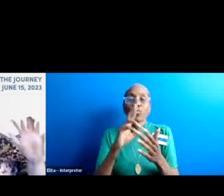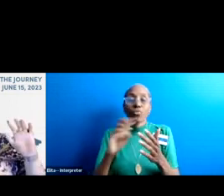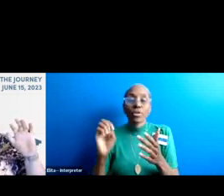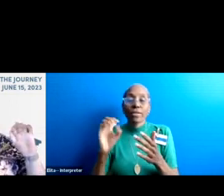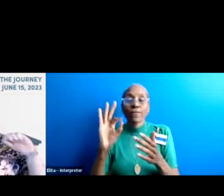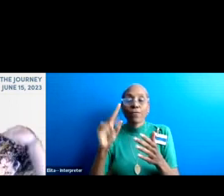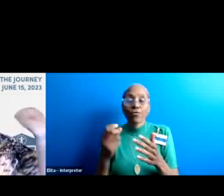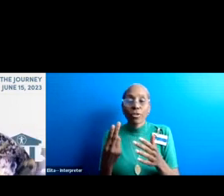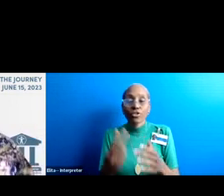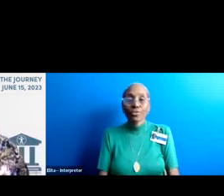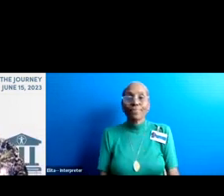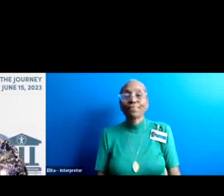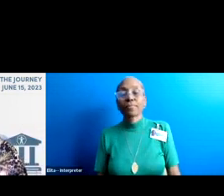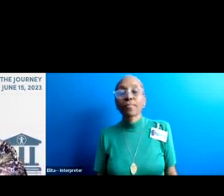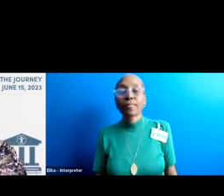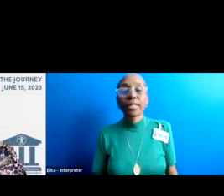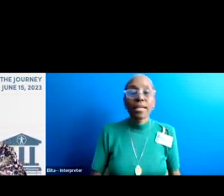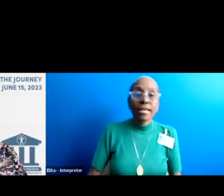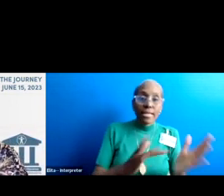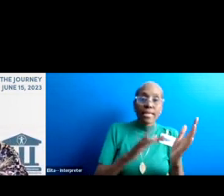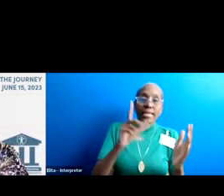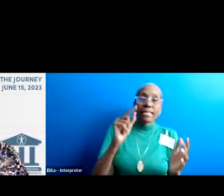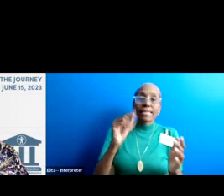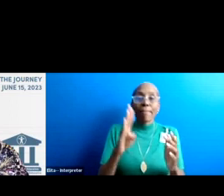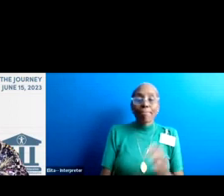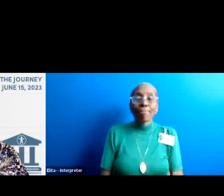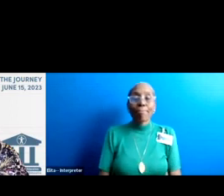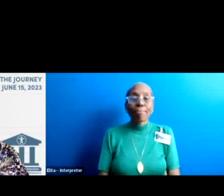so nothing has been touched. I'm going to hit tab,